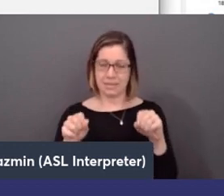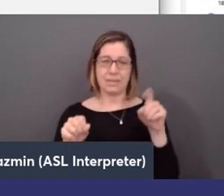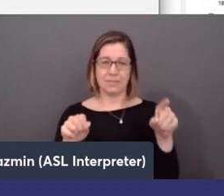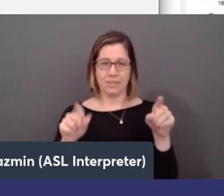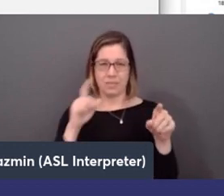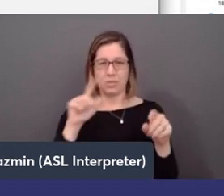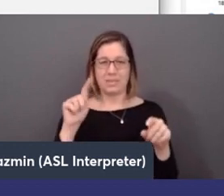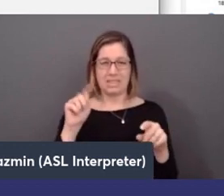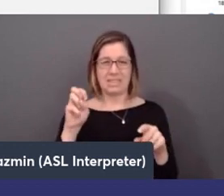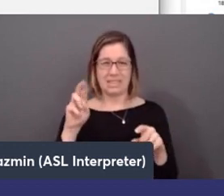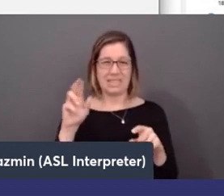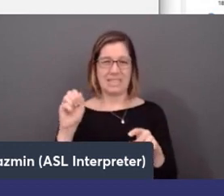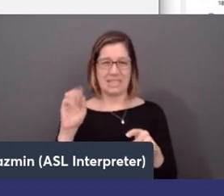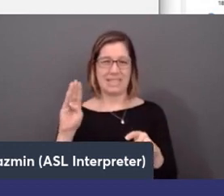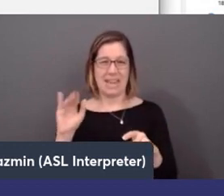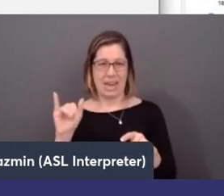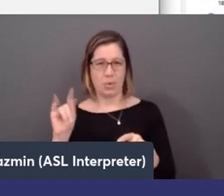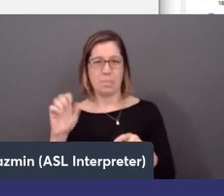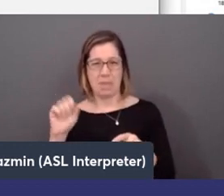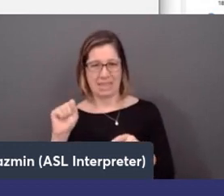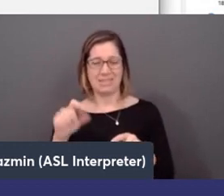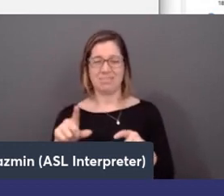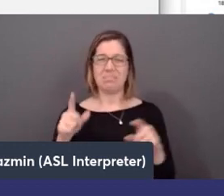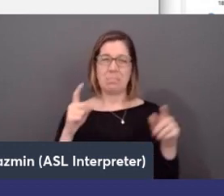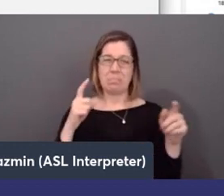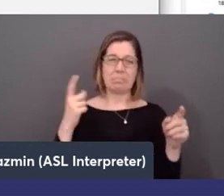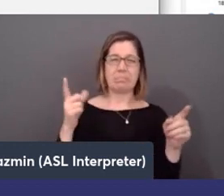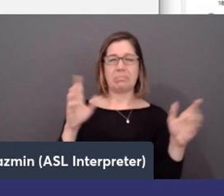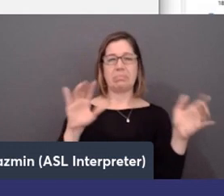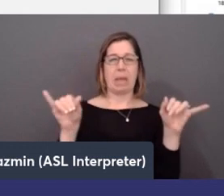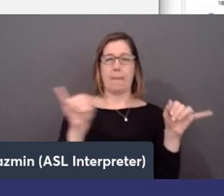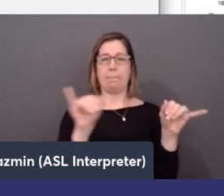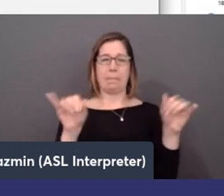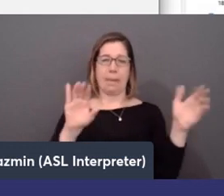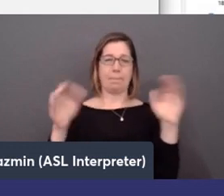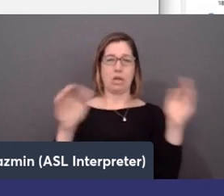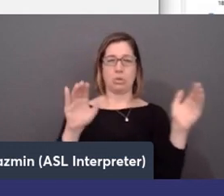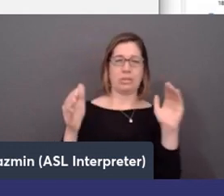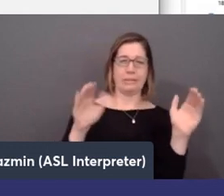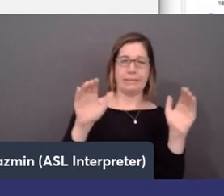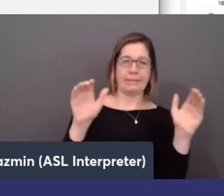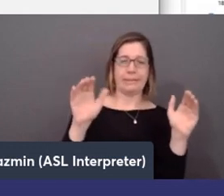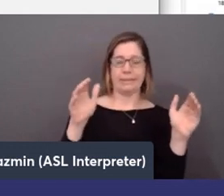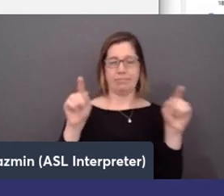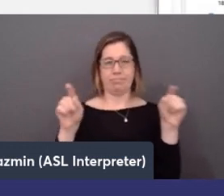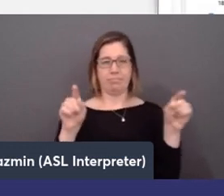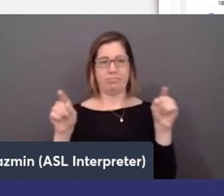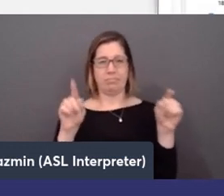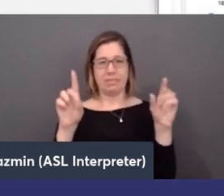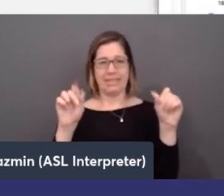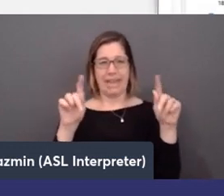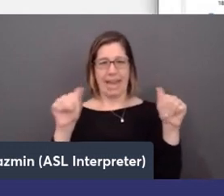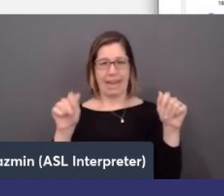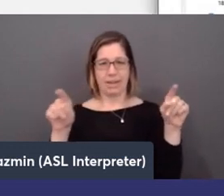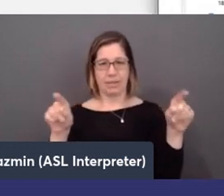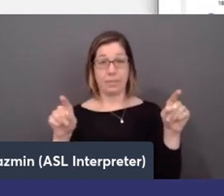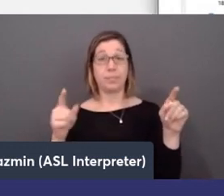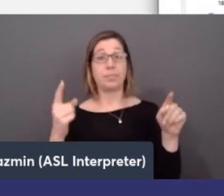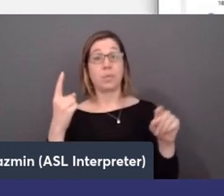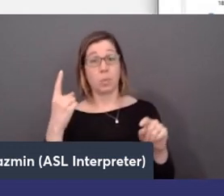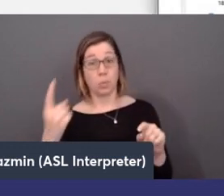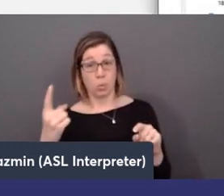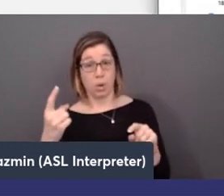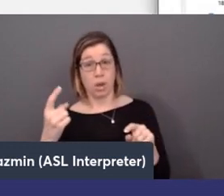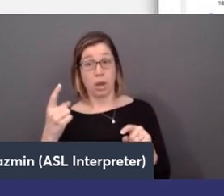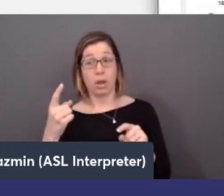So it's pretty much an apples to apples in terms of data. And this is a one shard